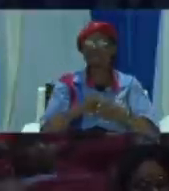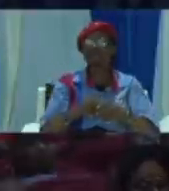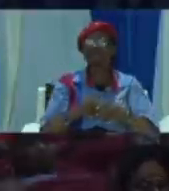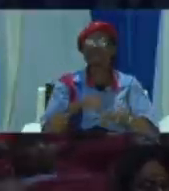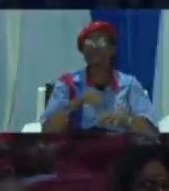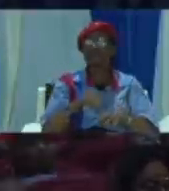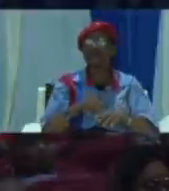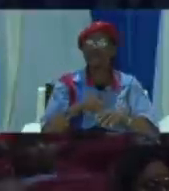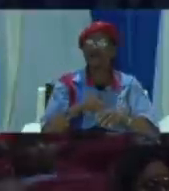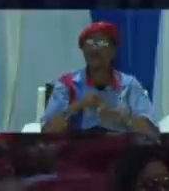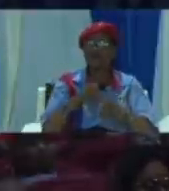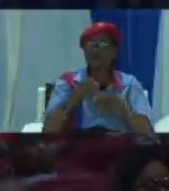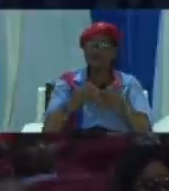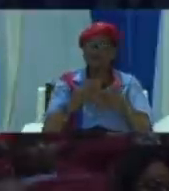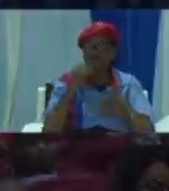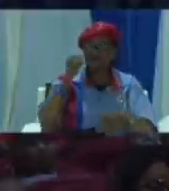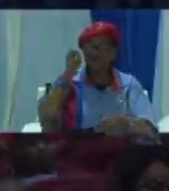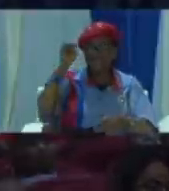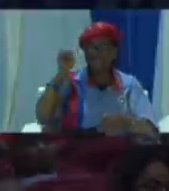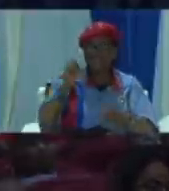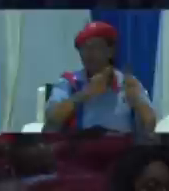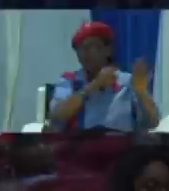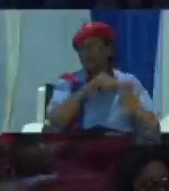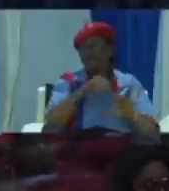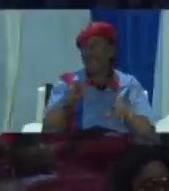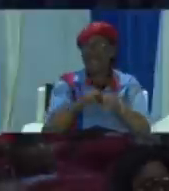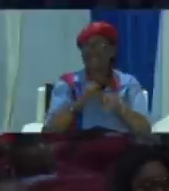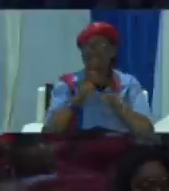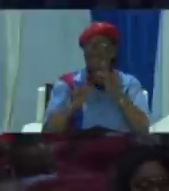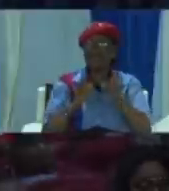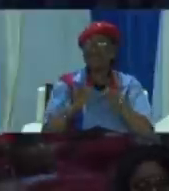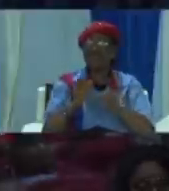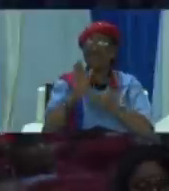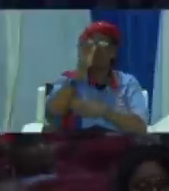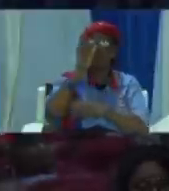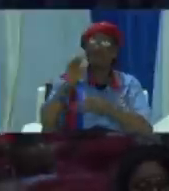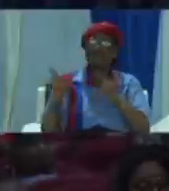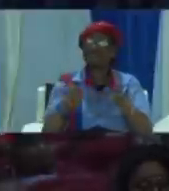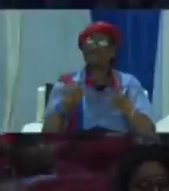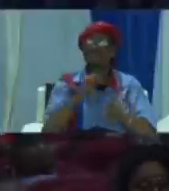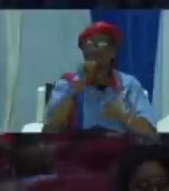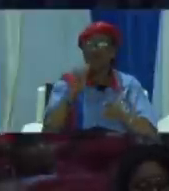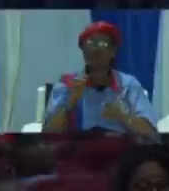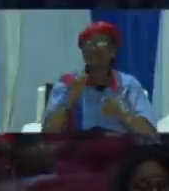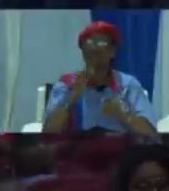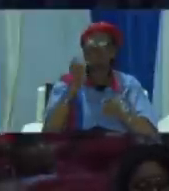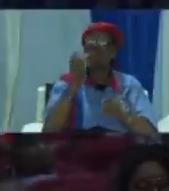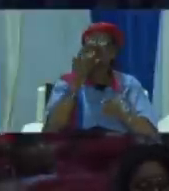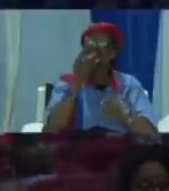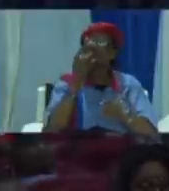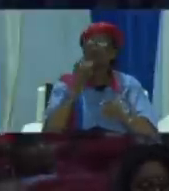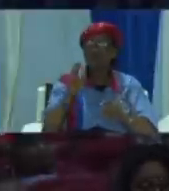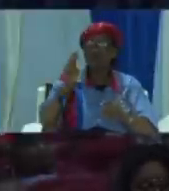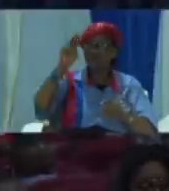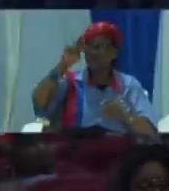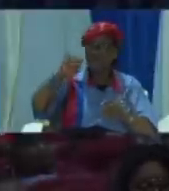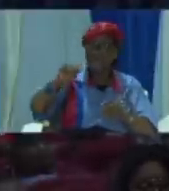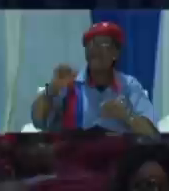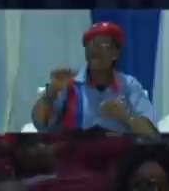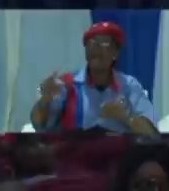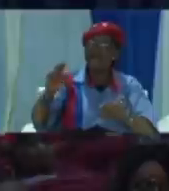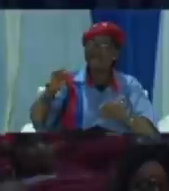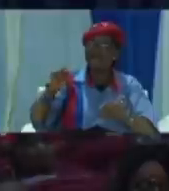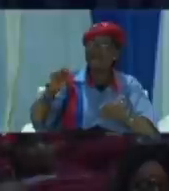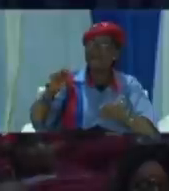it looks as if God didn't favor Manasseh. But at the end,